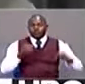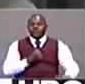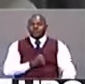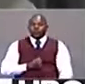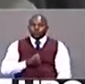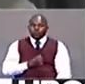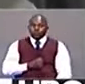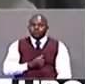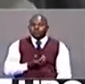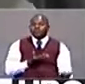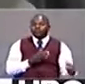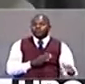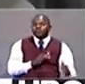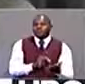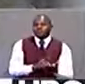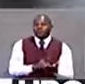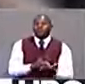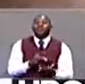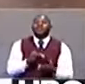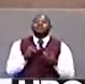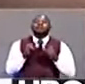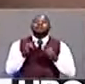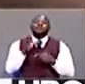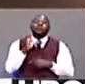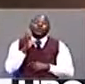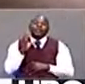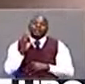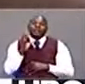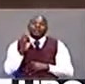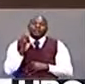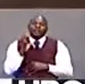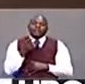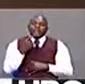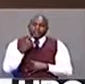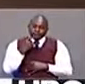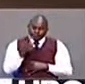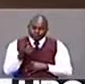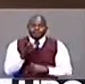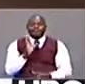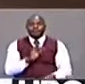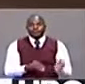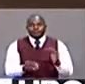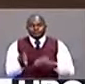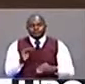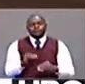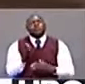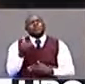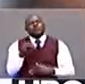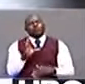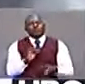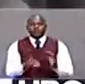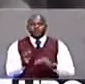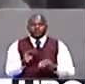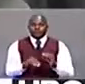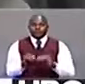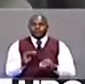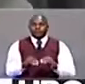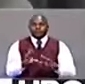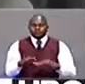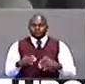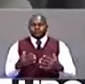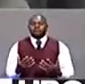the fallen cleric, he mentioned the contribution, enormous contribution that he had.